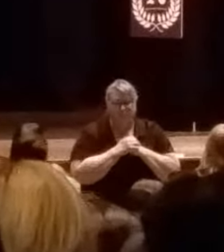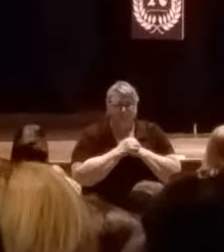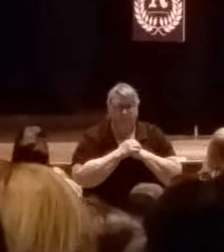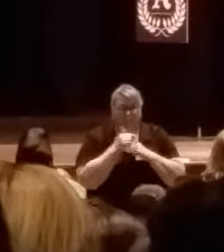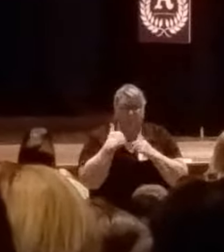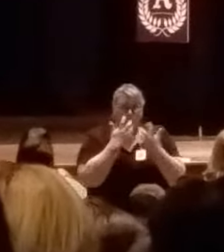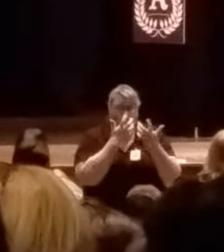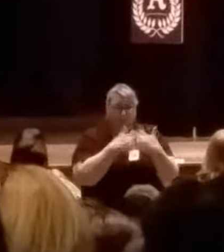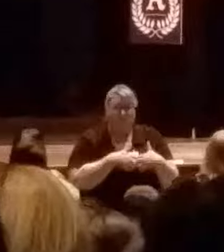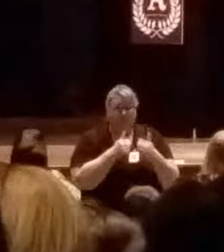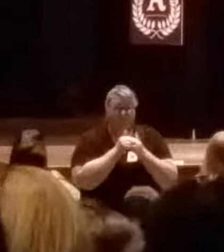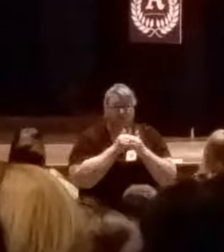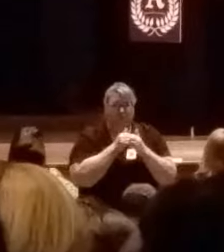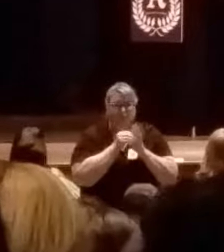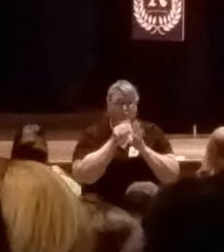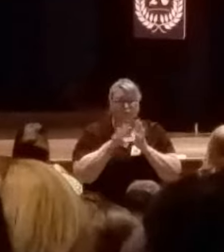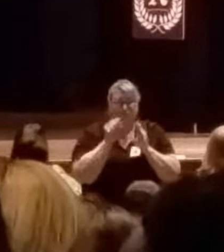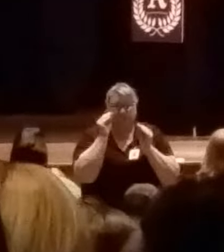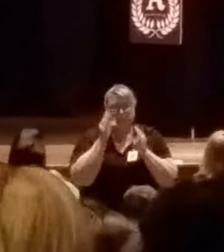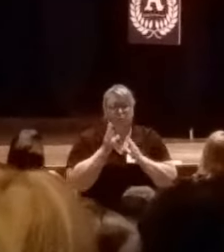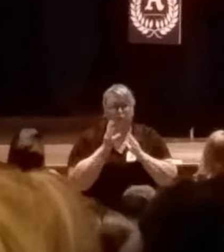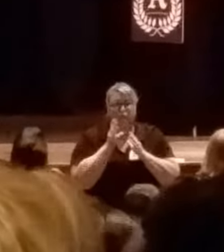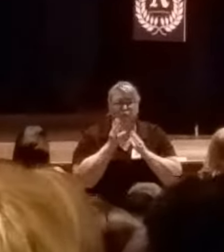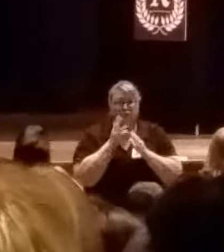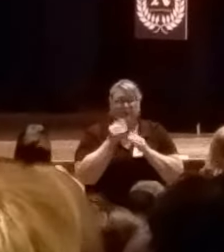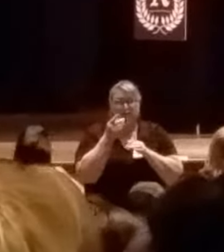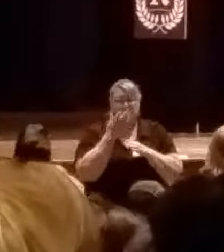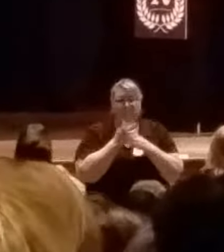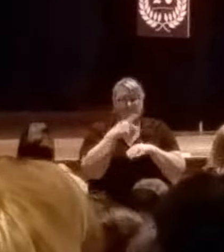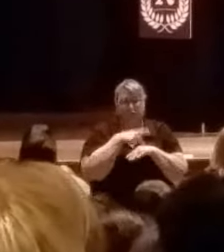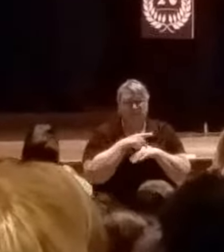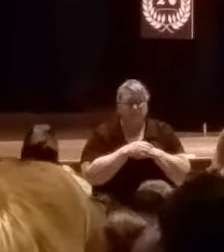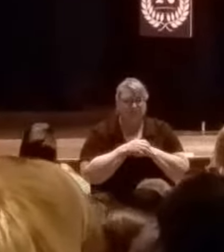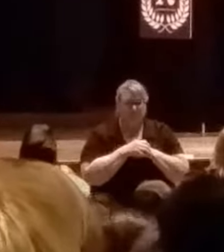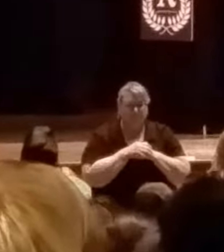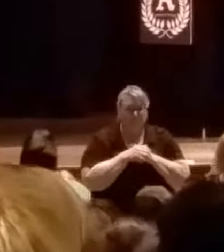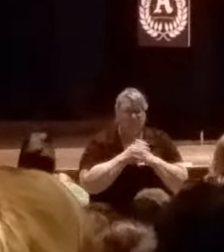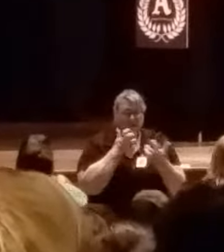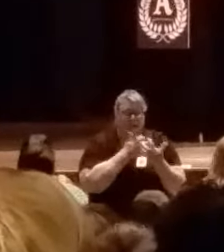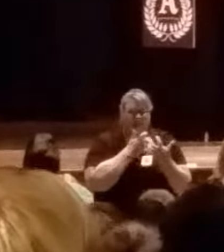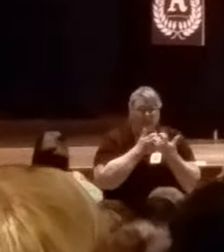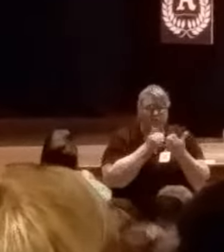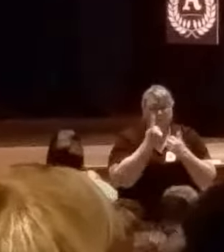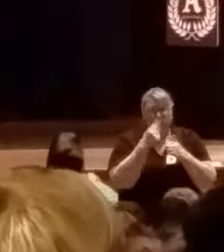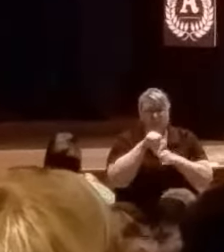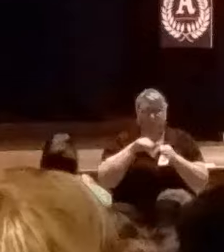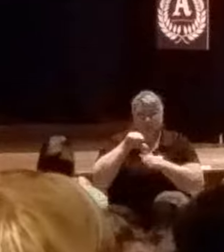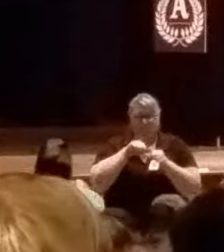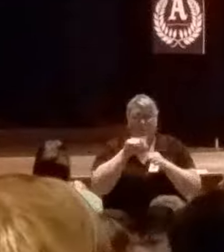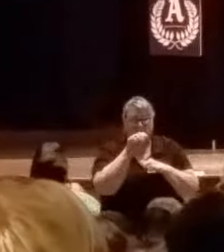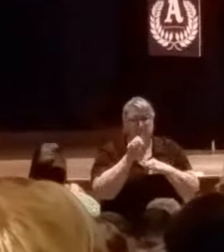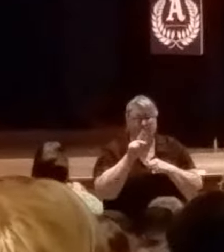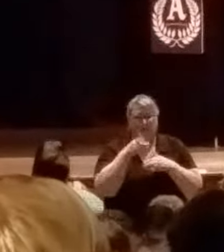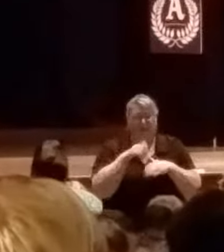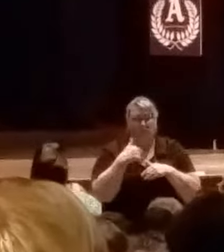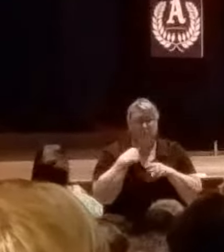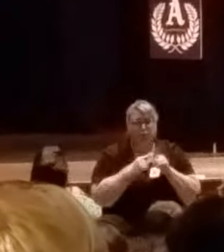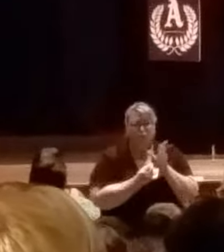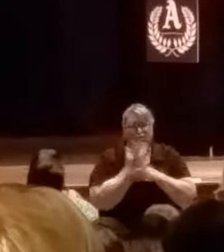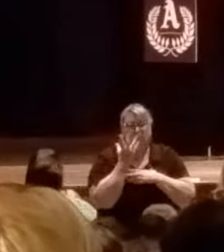We collaborate among students, teachers, and even principals. Engaging with one another in tasks that allow us to